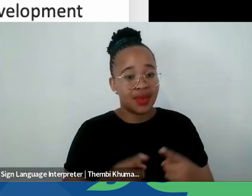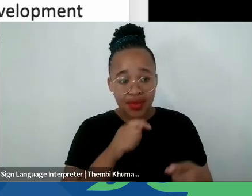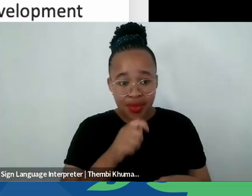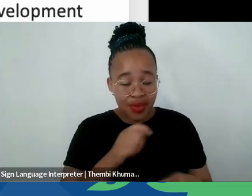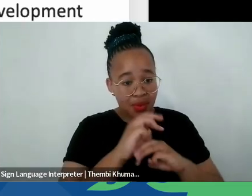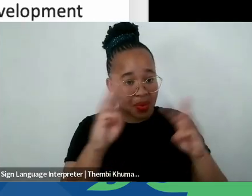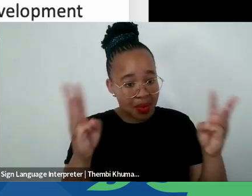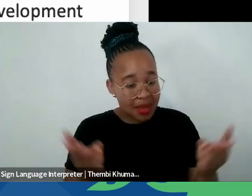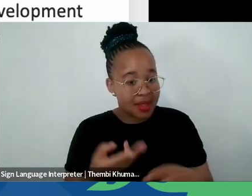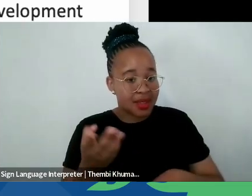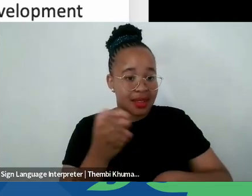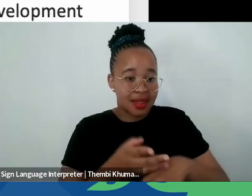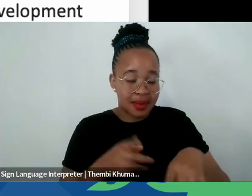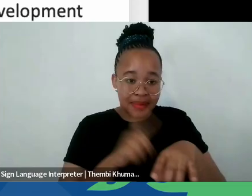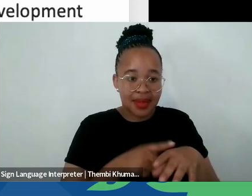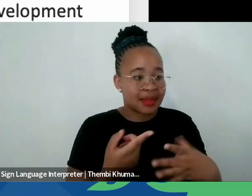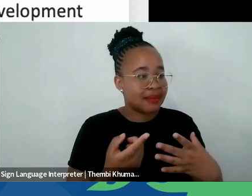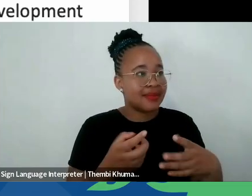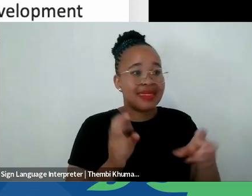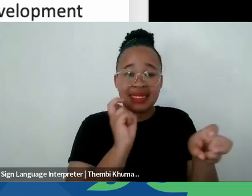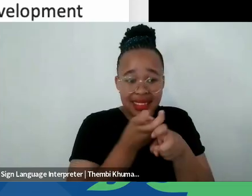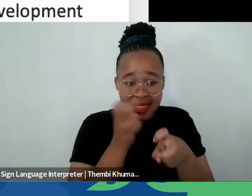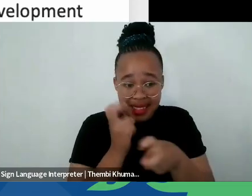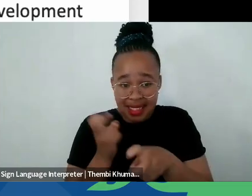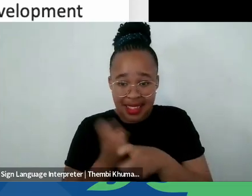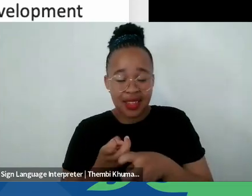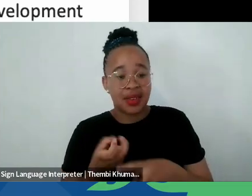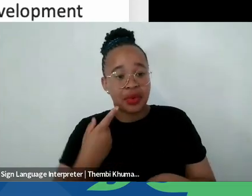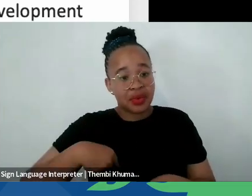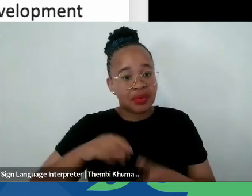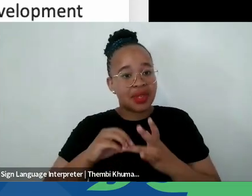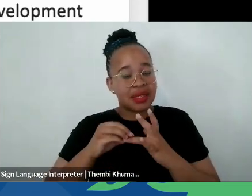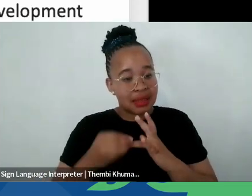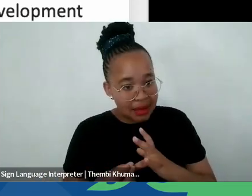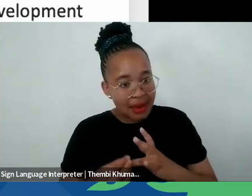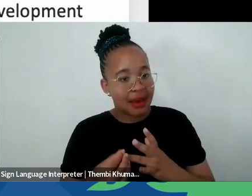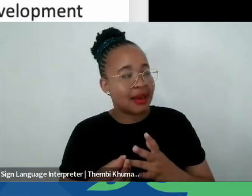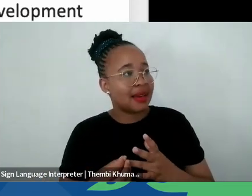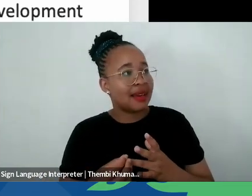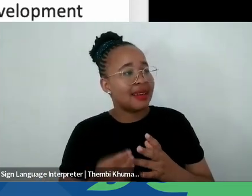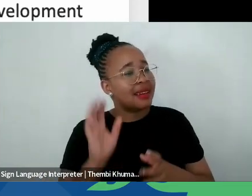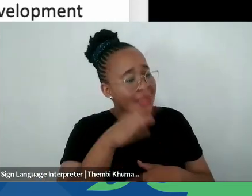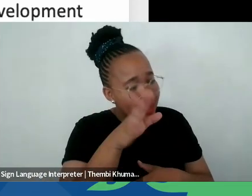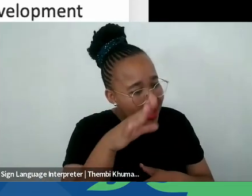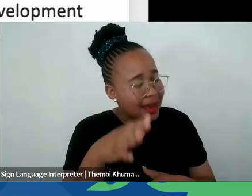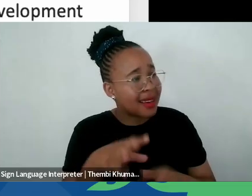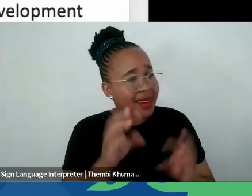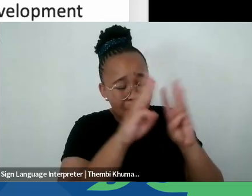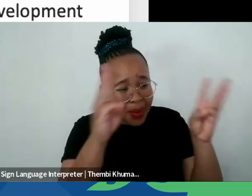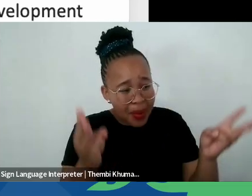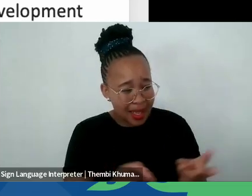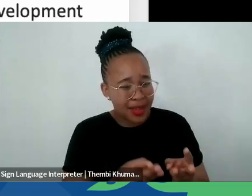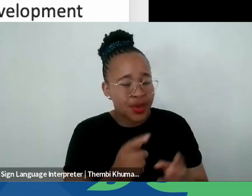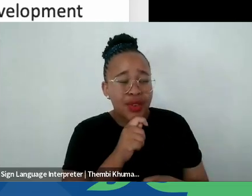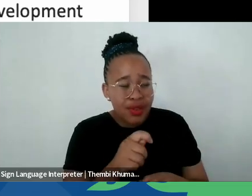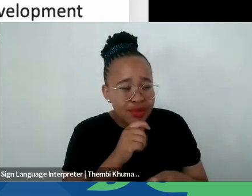nice just to make them understand there's a big world out there and there's also nice things happening in the world.